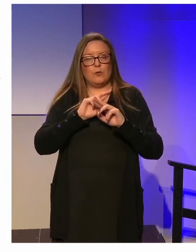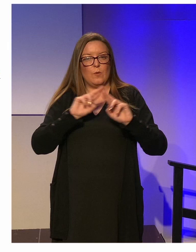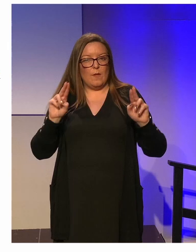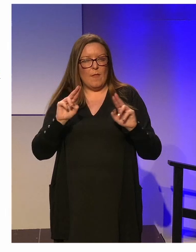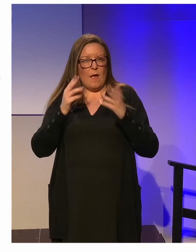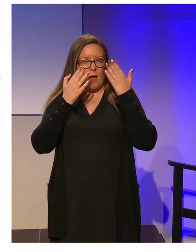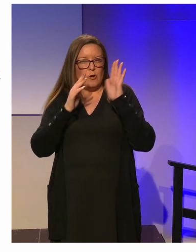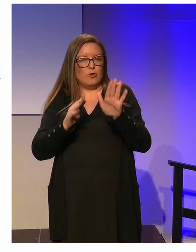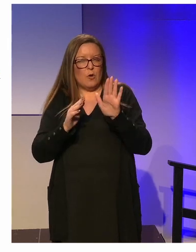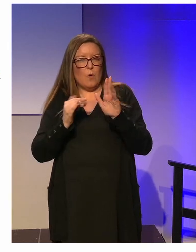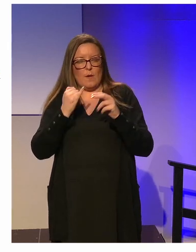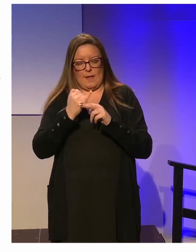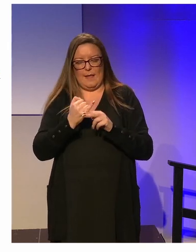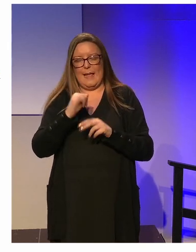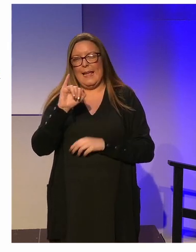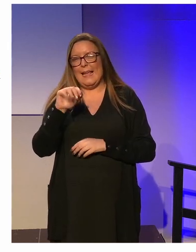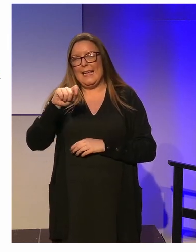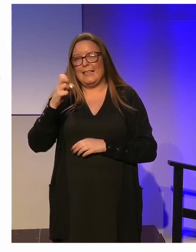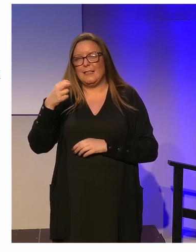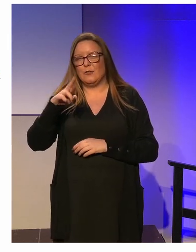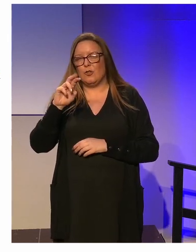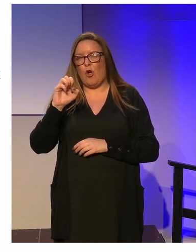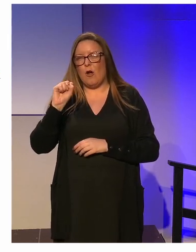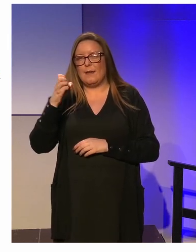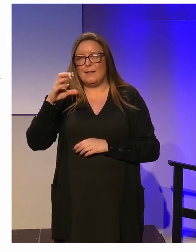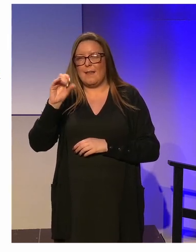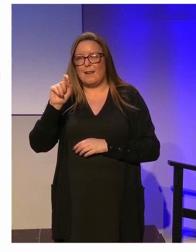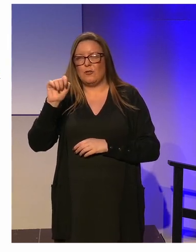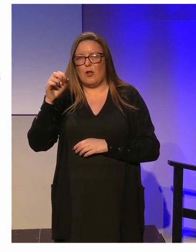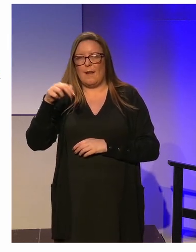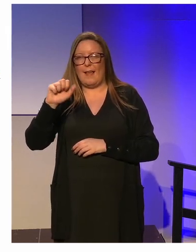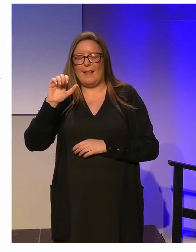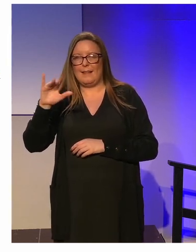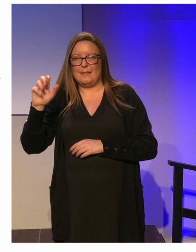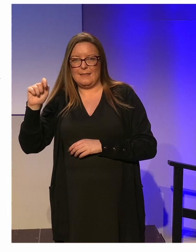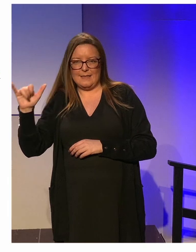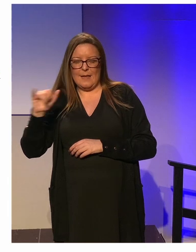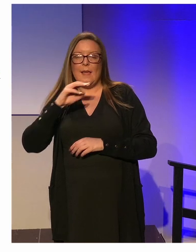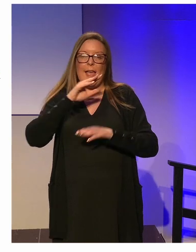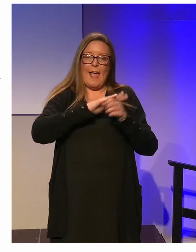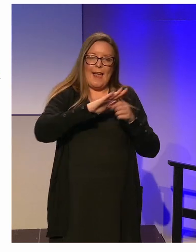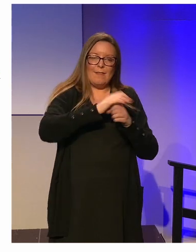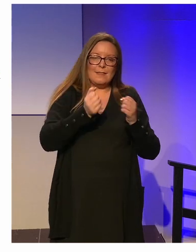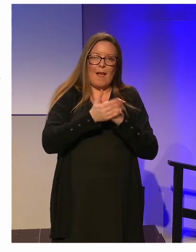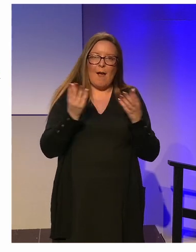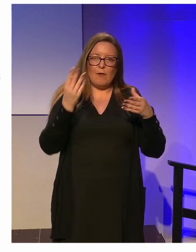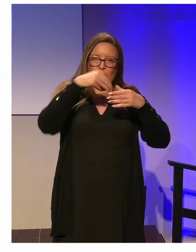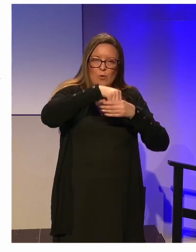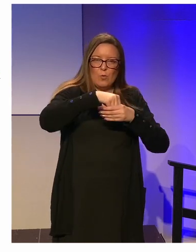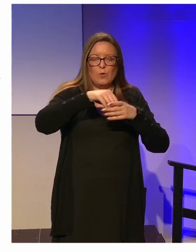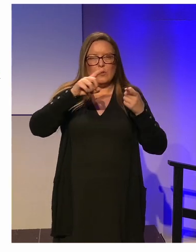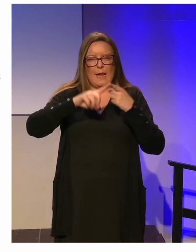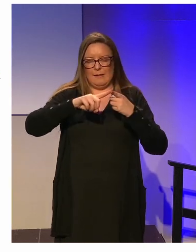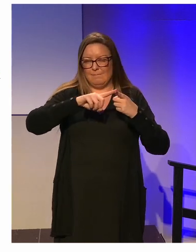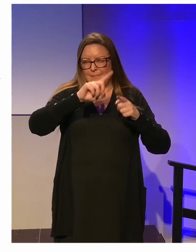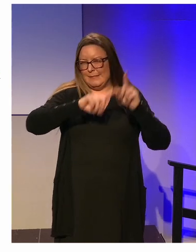the intersectionality that comes into areas of inclusion and identity and all those different pieces that come into it. But when